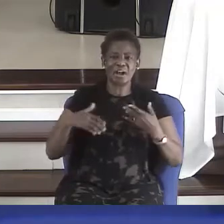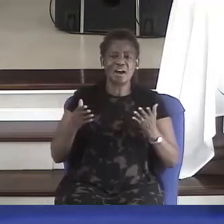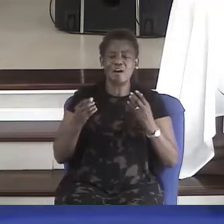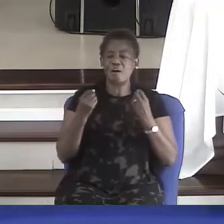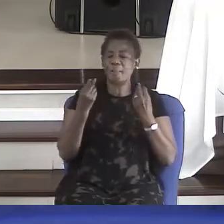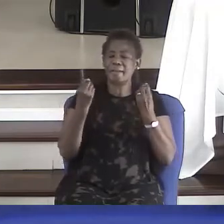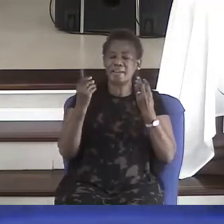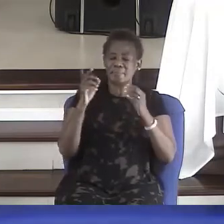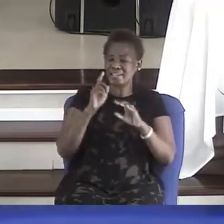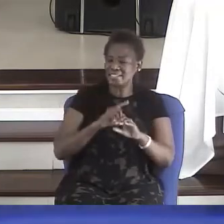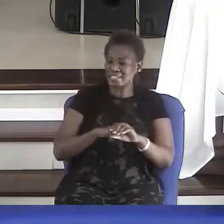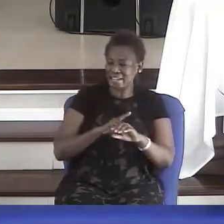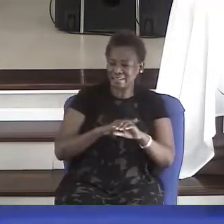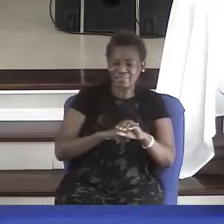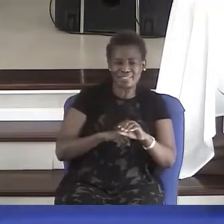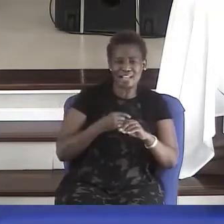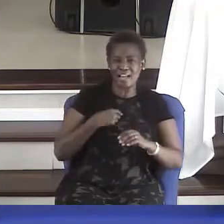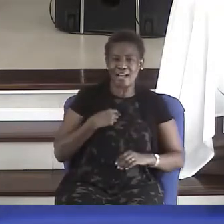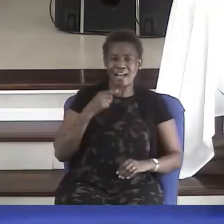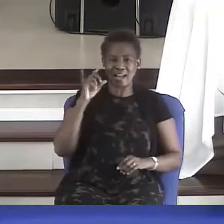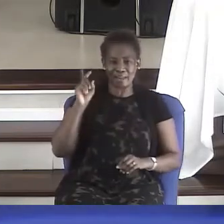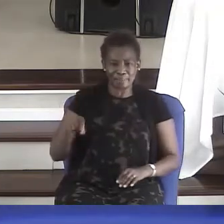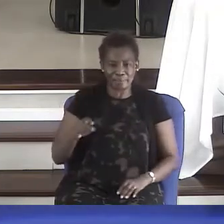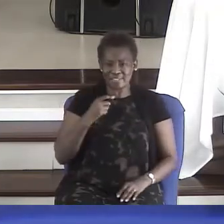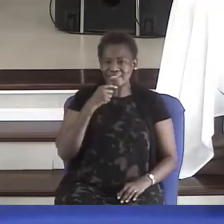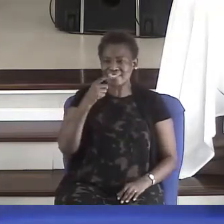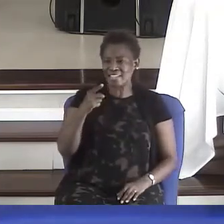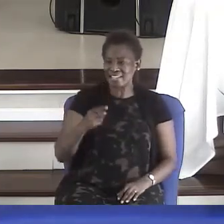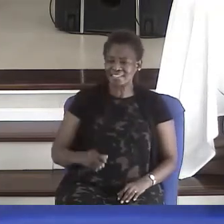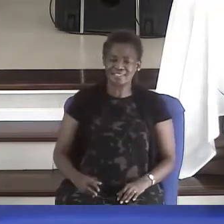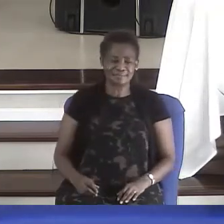true, brothers and sisters, if you take it seriously.